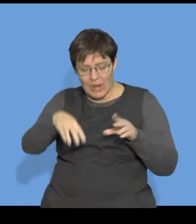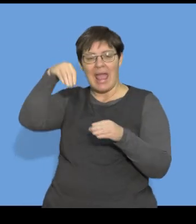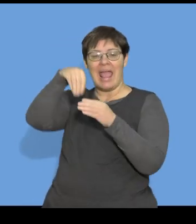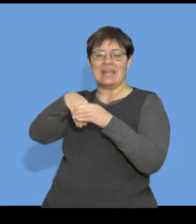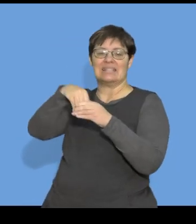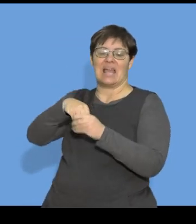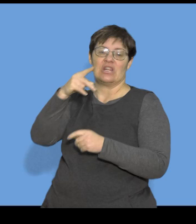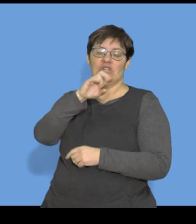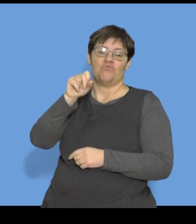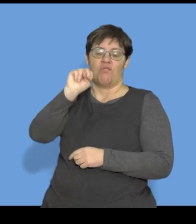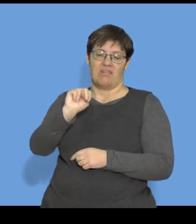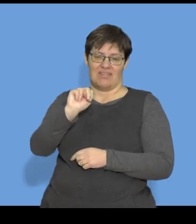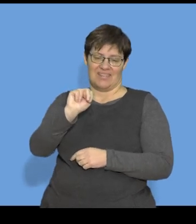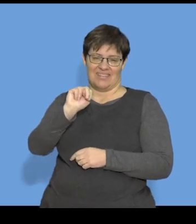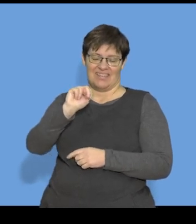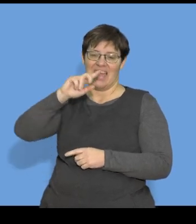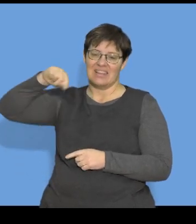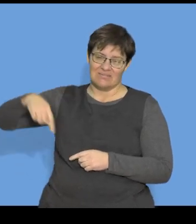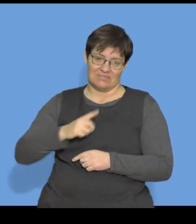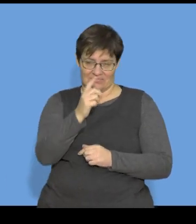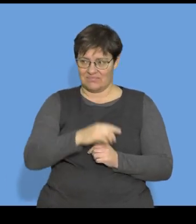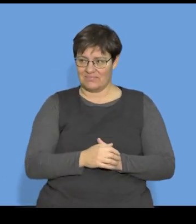interneuron impulse and back to the